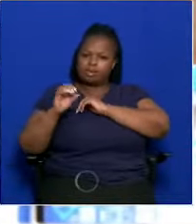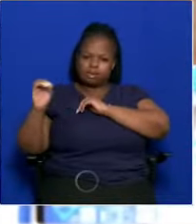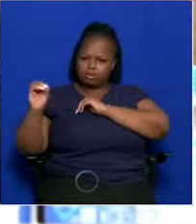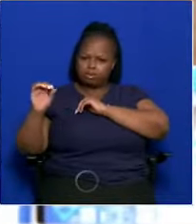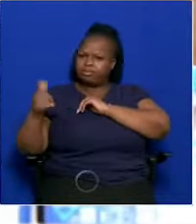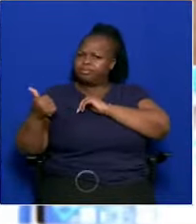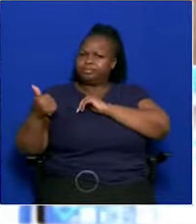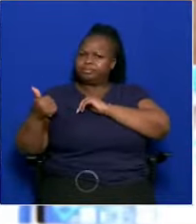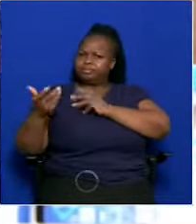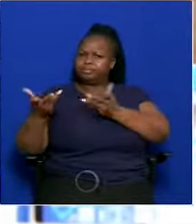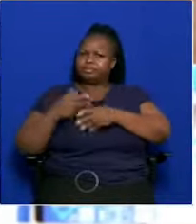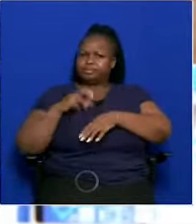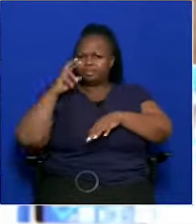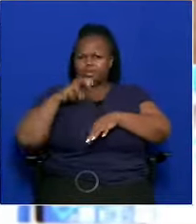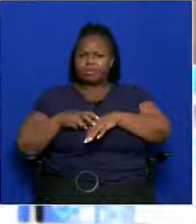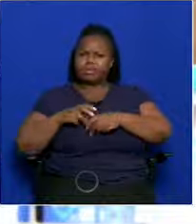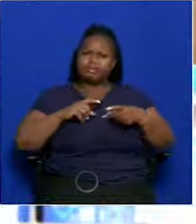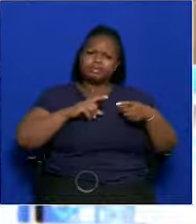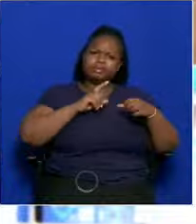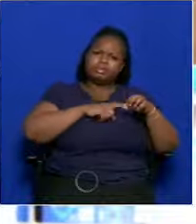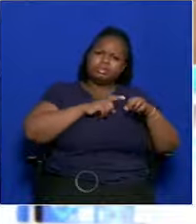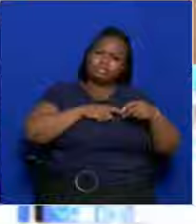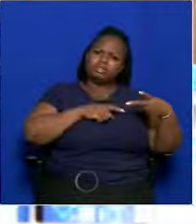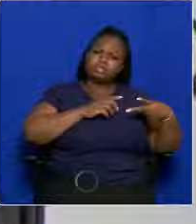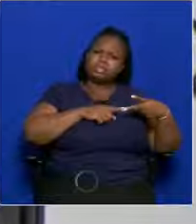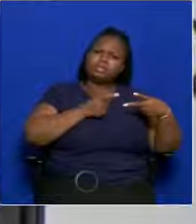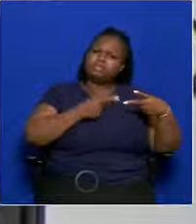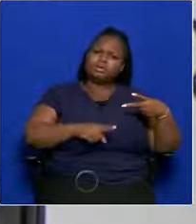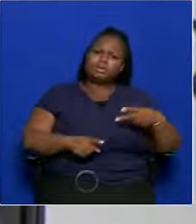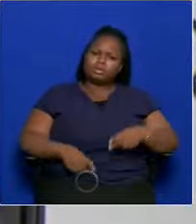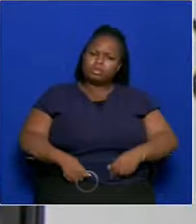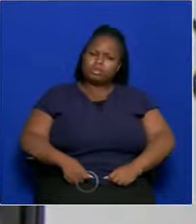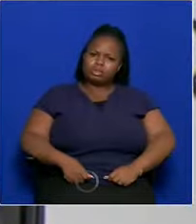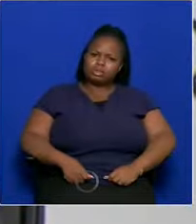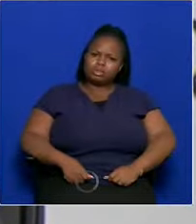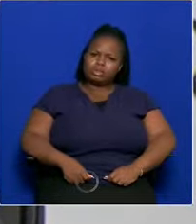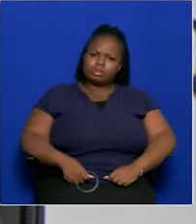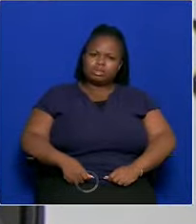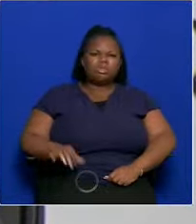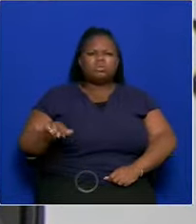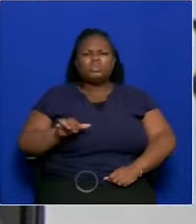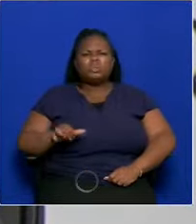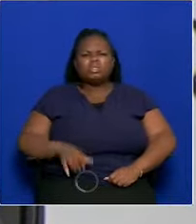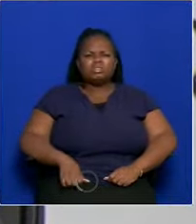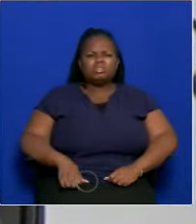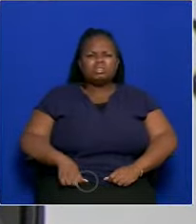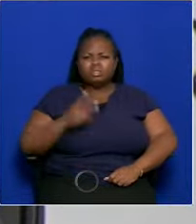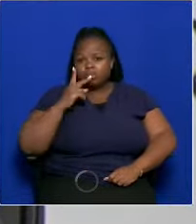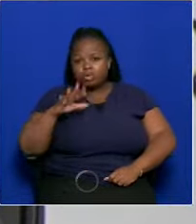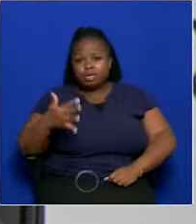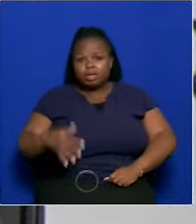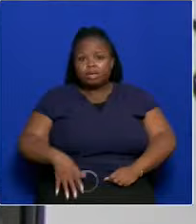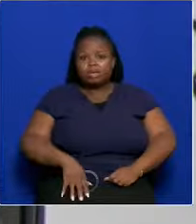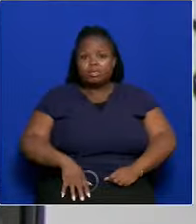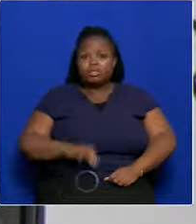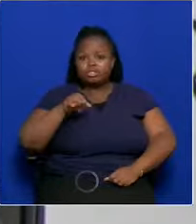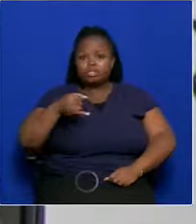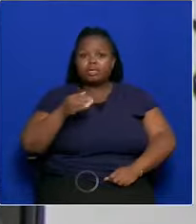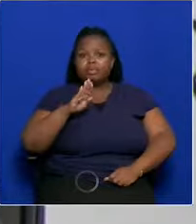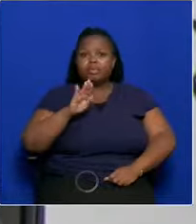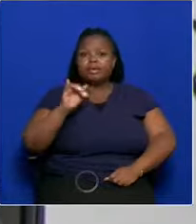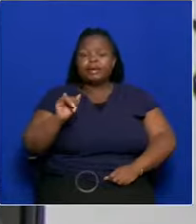need a second quotation? Which second quotation? I didn't see. JBI 19th of